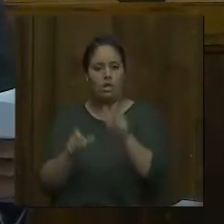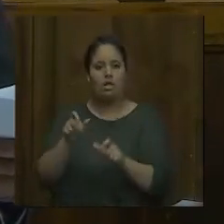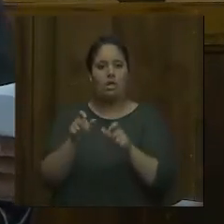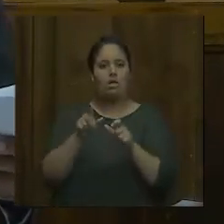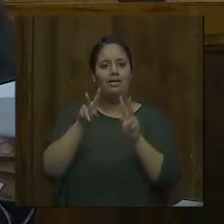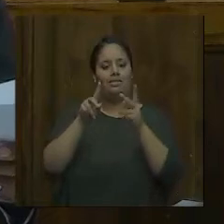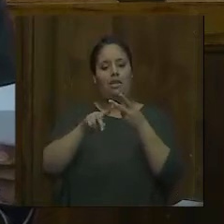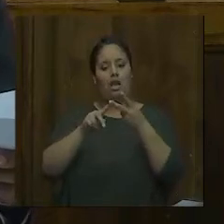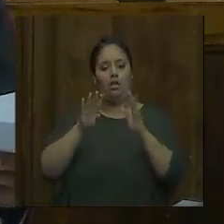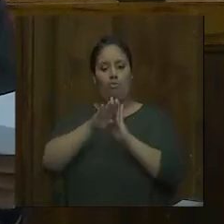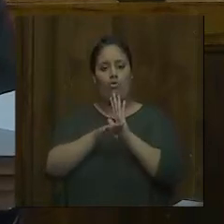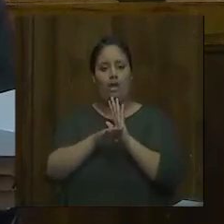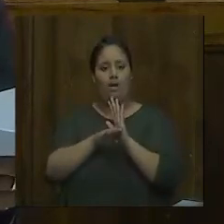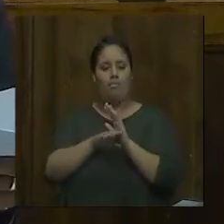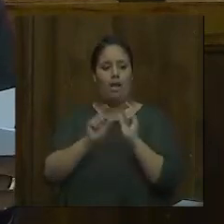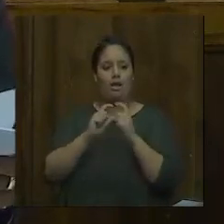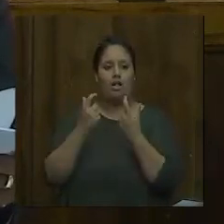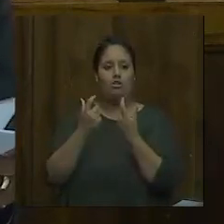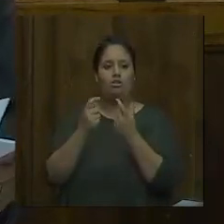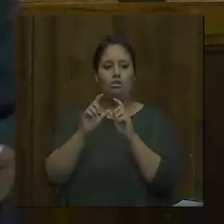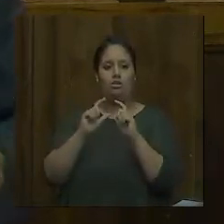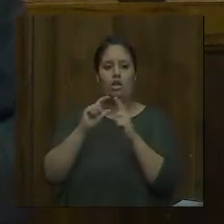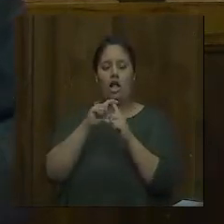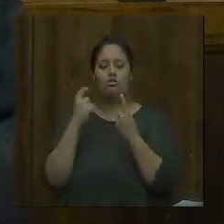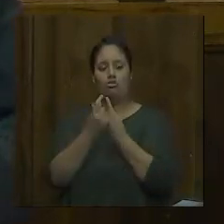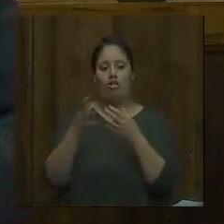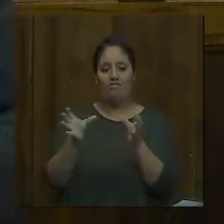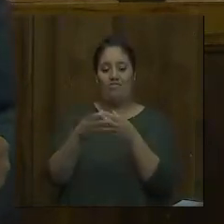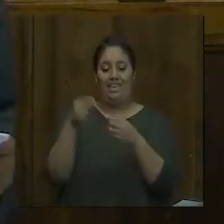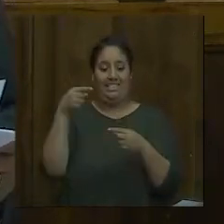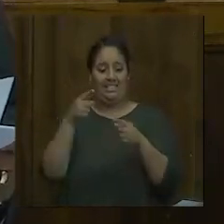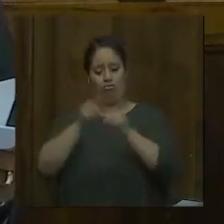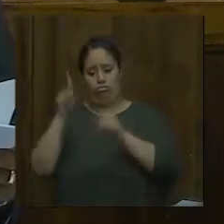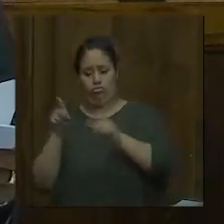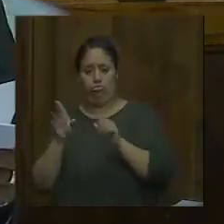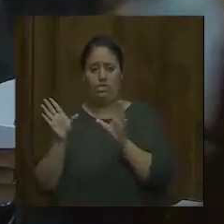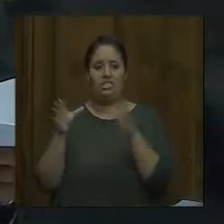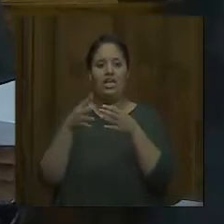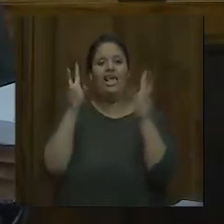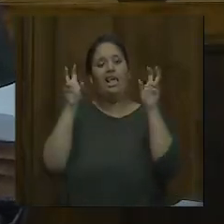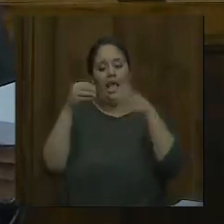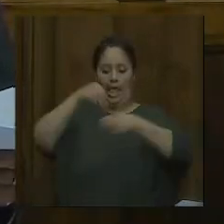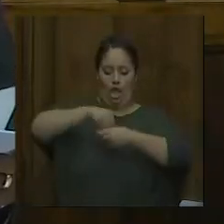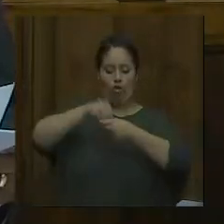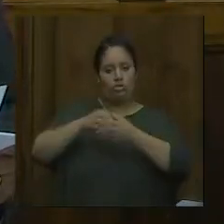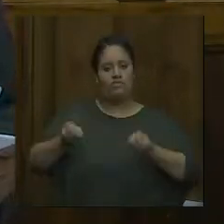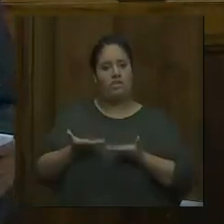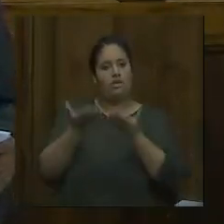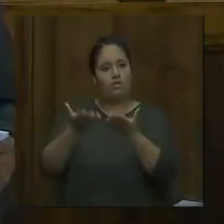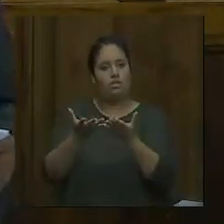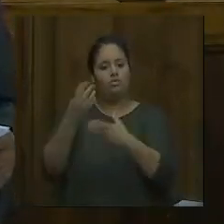second program, Cultural Affairs. These crucial services, Madam Speaker, are in turn